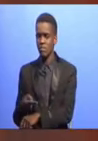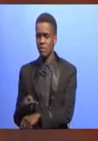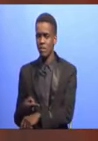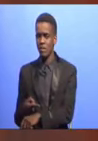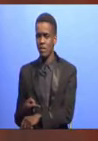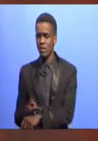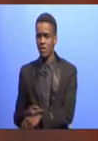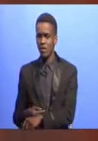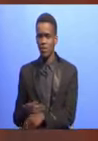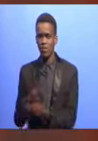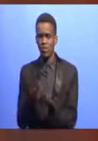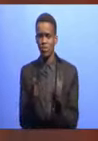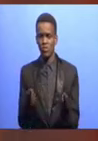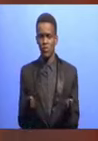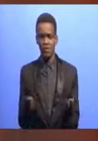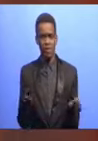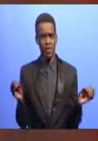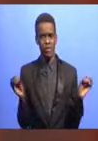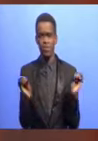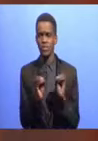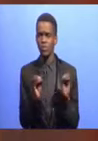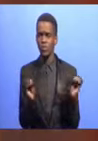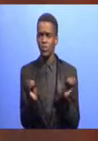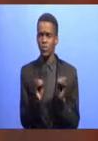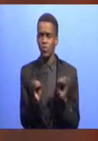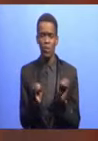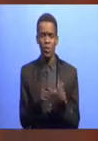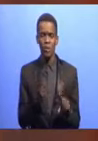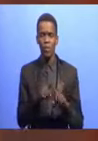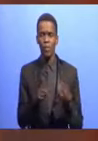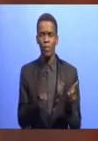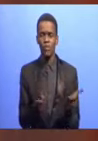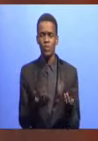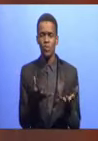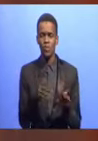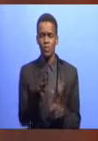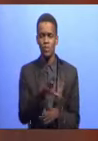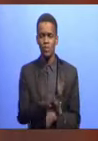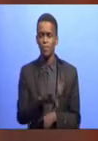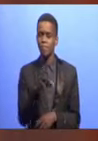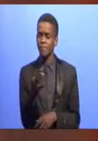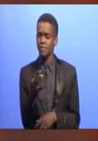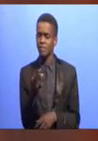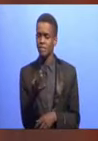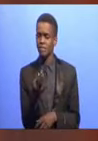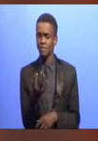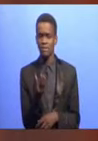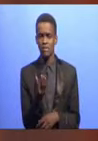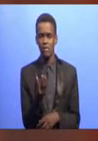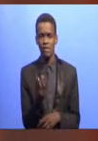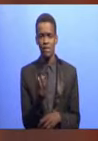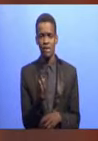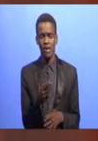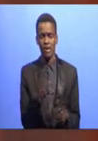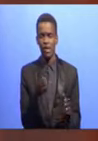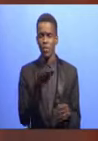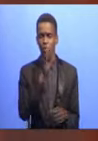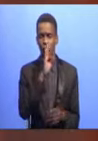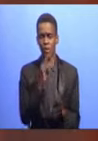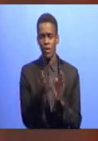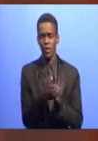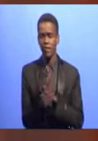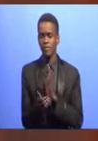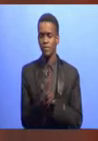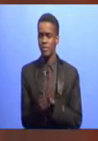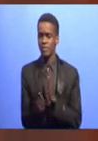small scale ba ba dira mo go teng upscaling ba ba thusa go upscale se e leng gore ba ntse ba na le sone. Small scale